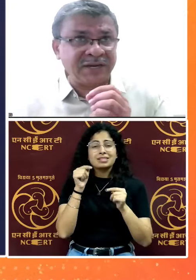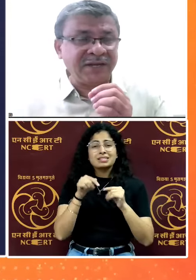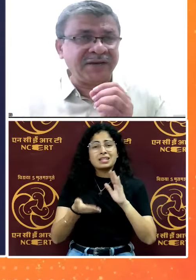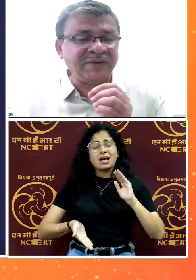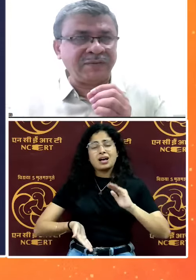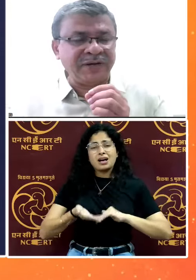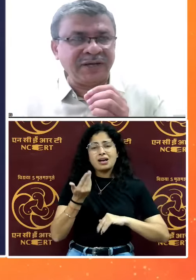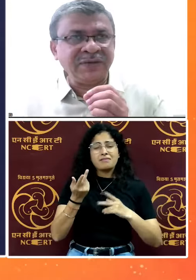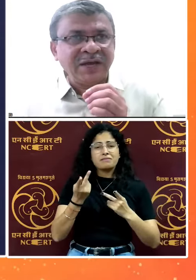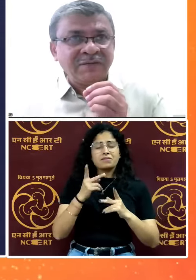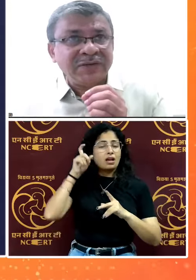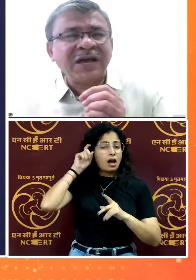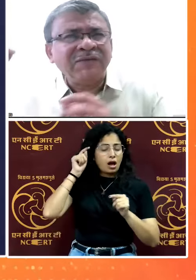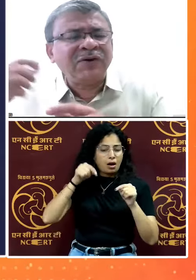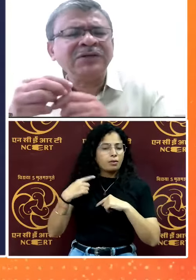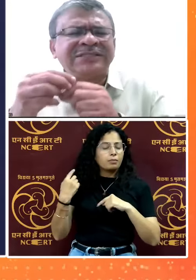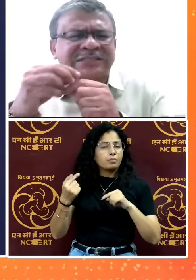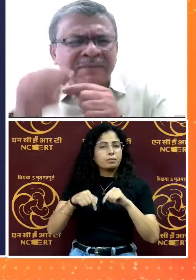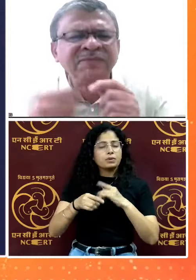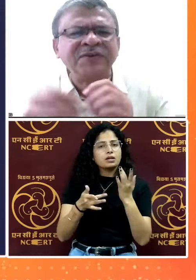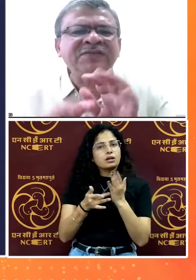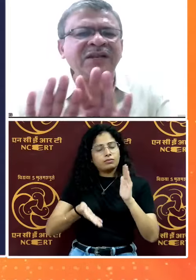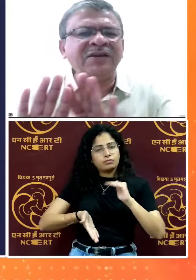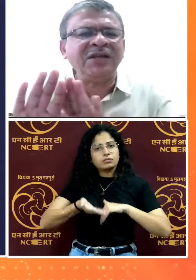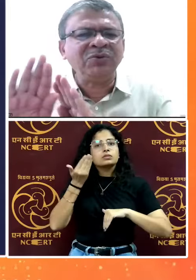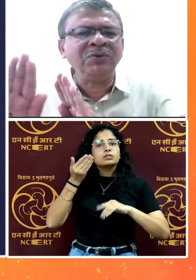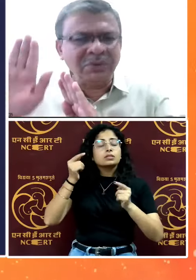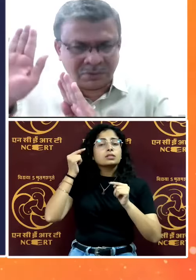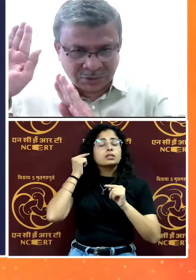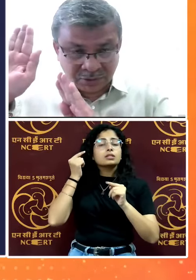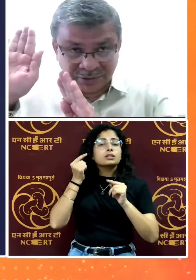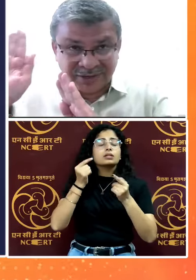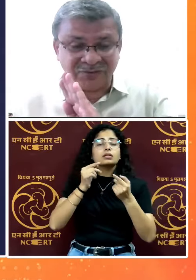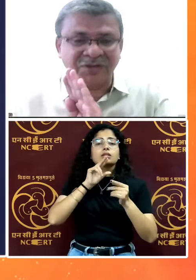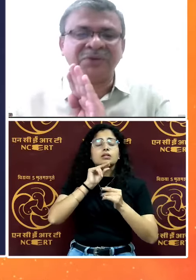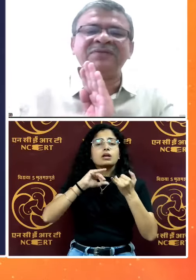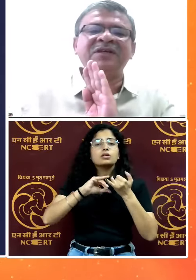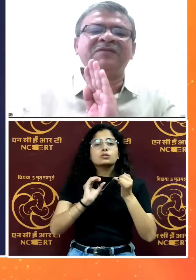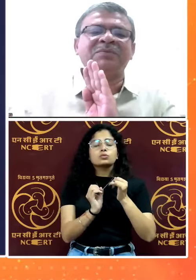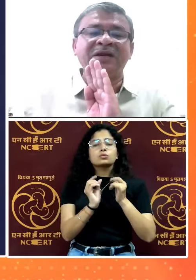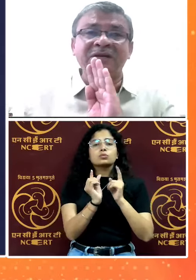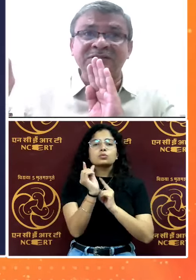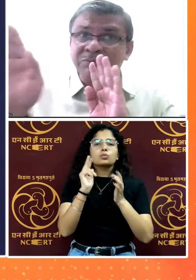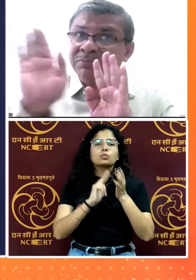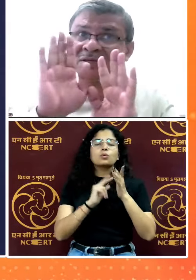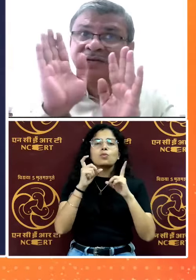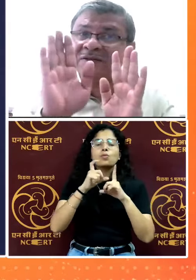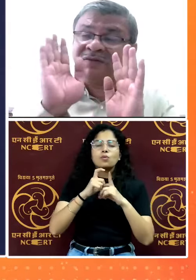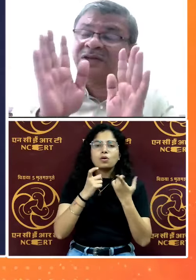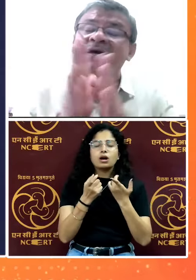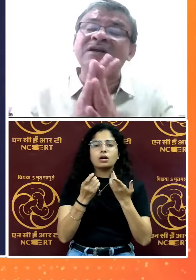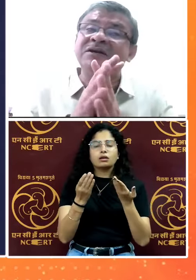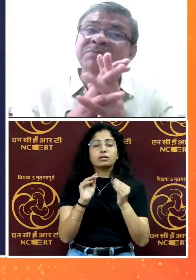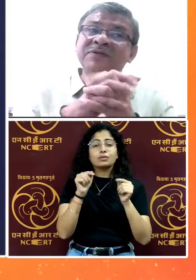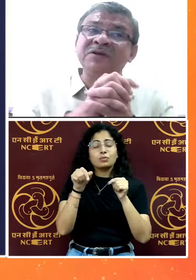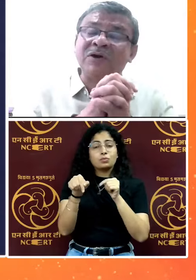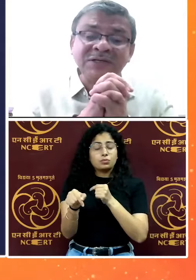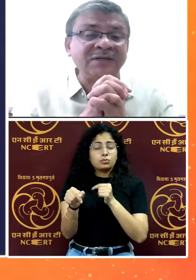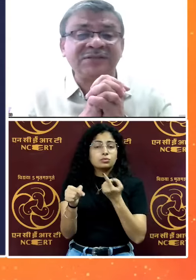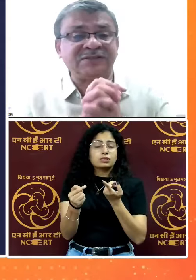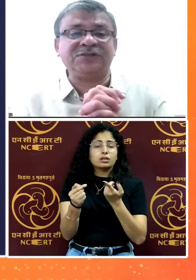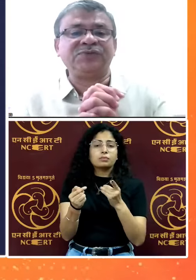complex hearing aids nowadays which have got some facility to distinguish the reverberated sound, but that is even